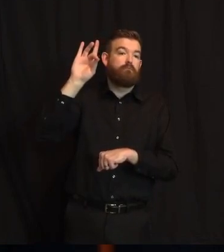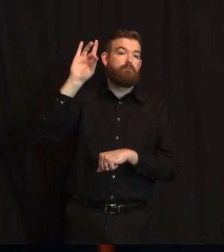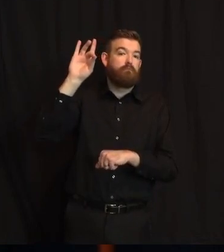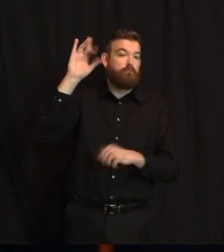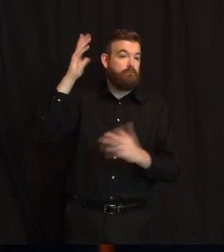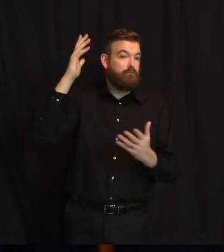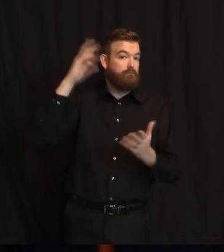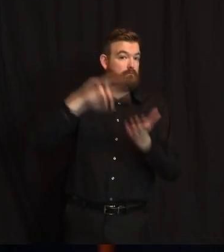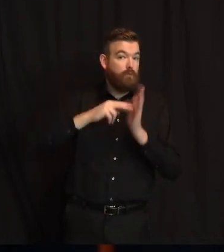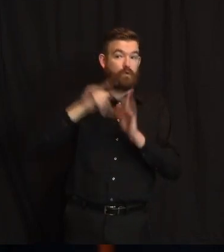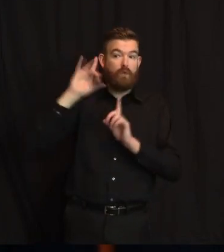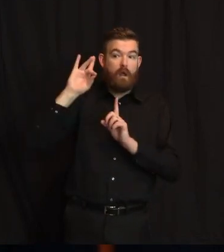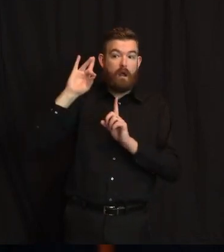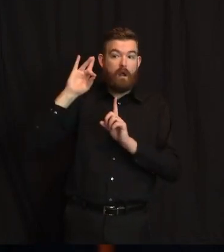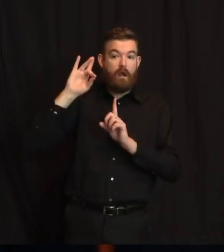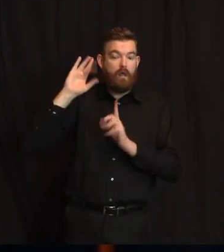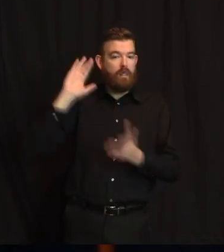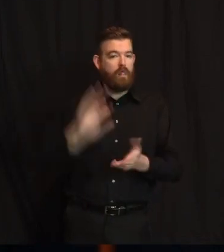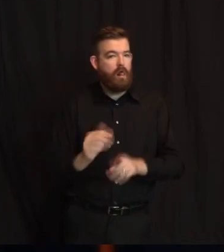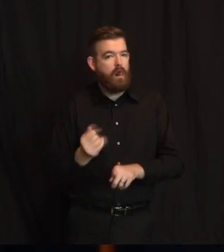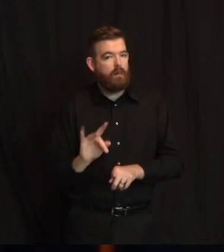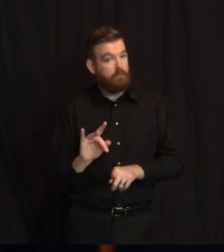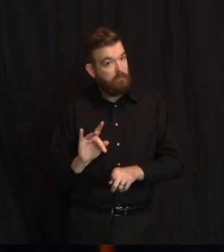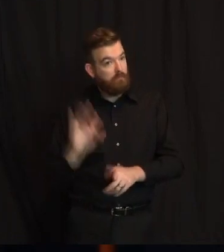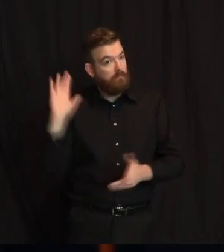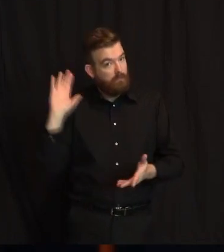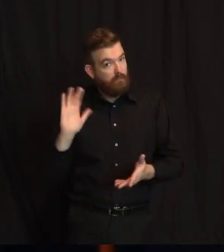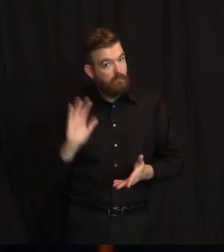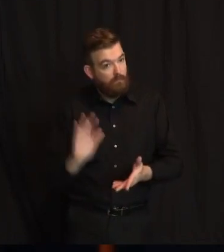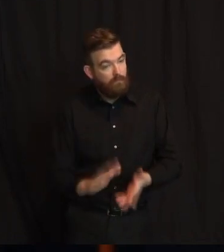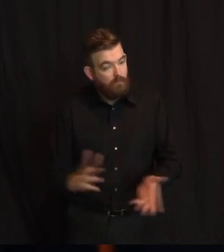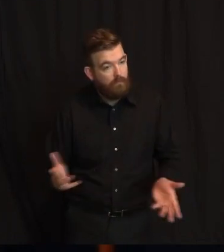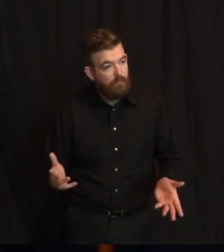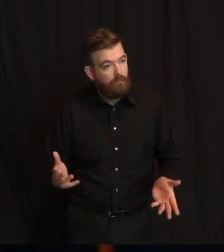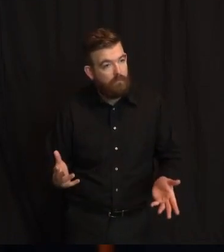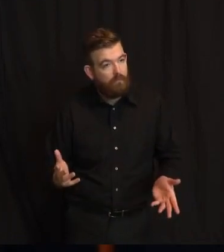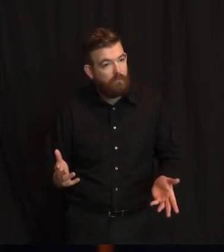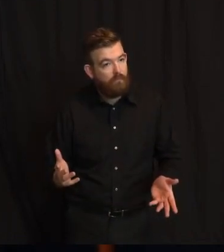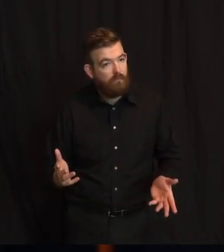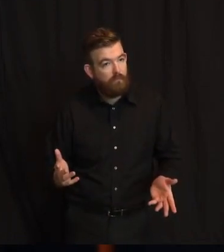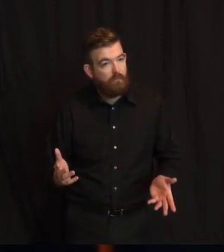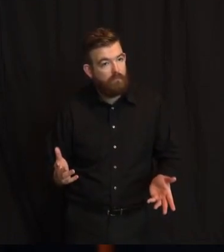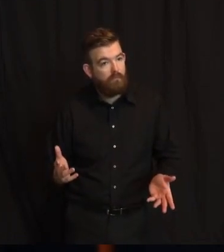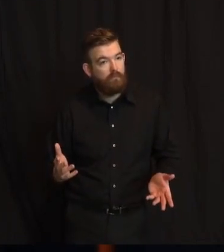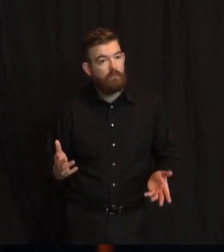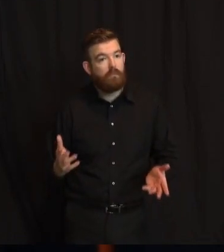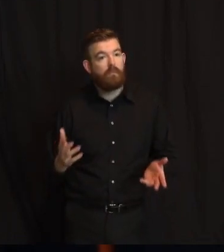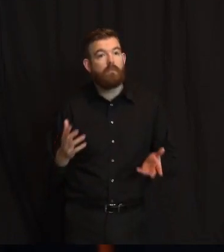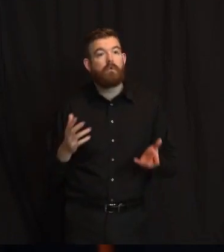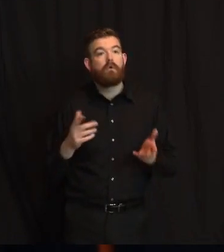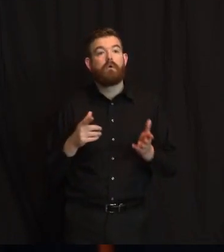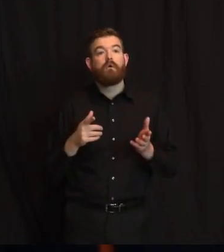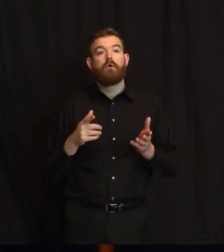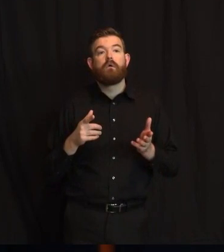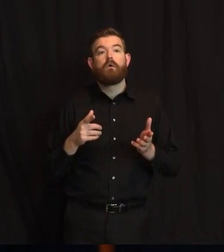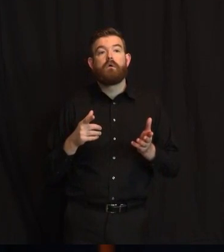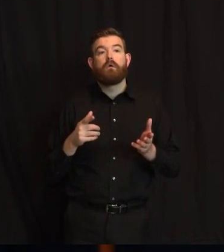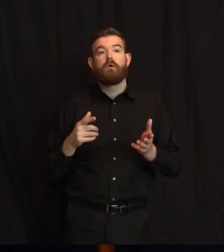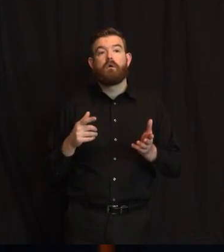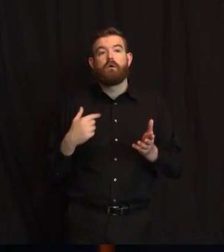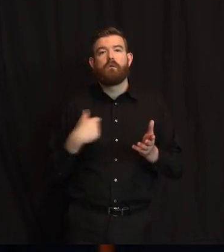we want the doubling time certainly to increase rather than decrease. On the infection rates, on the other